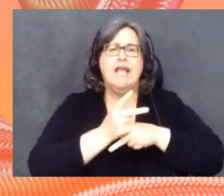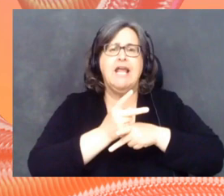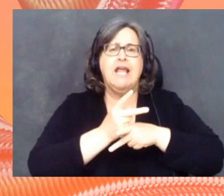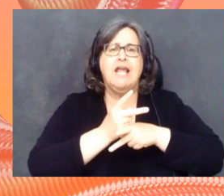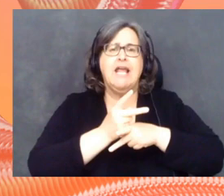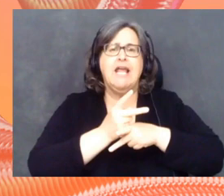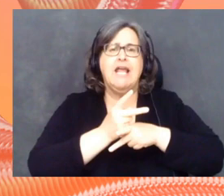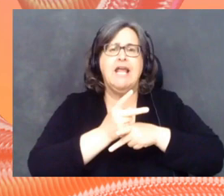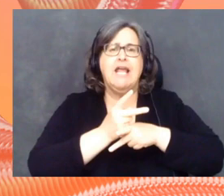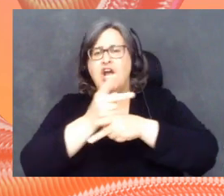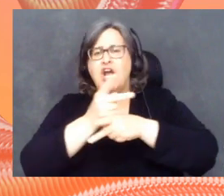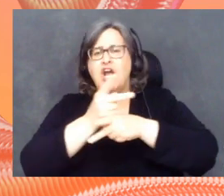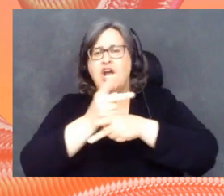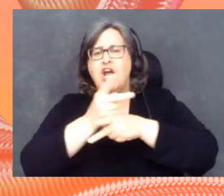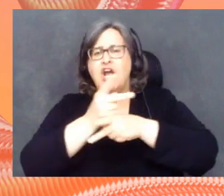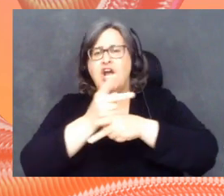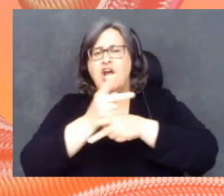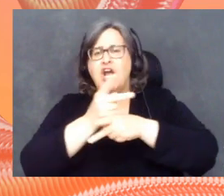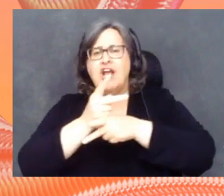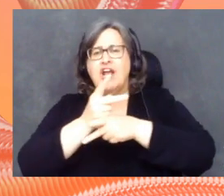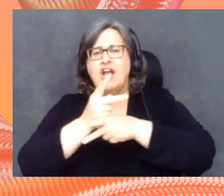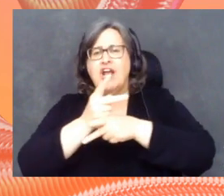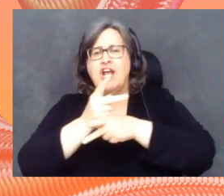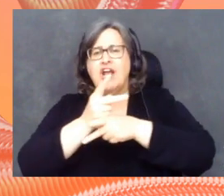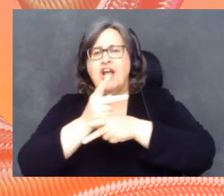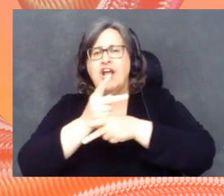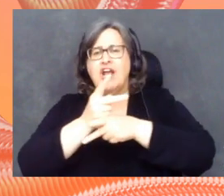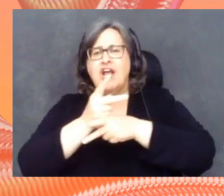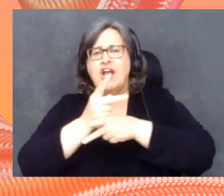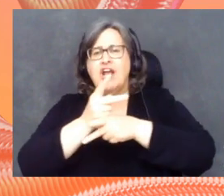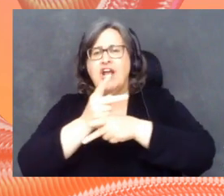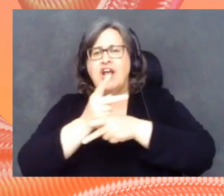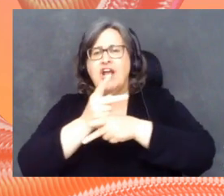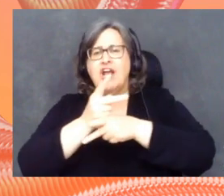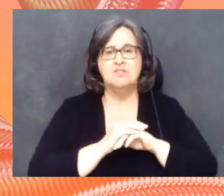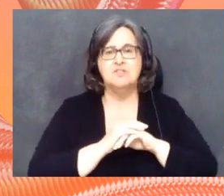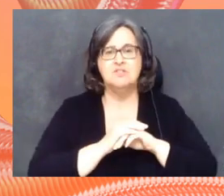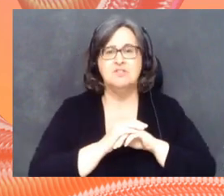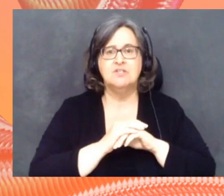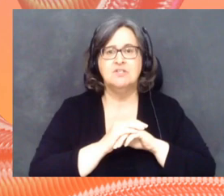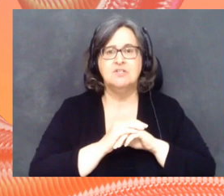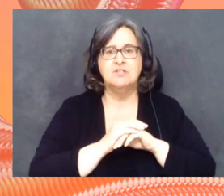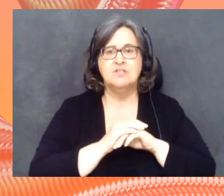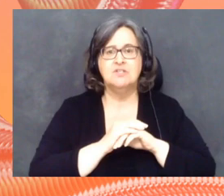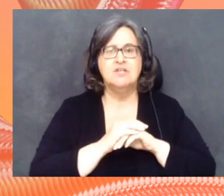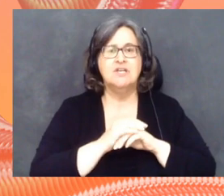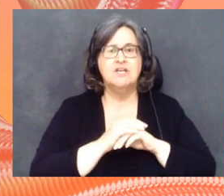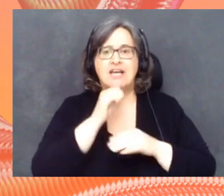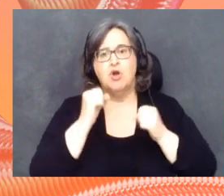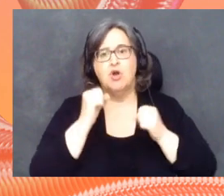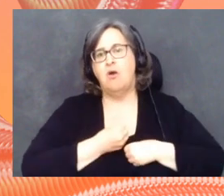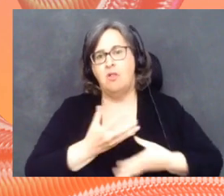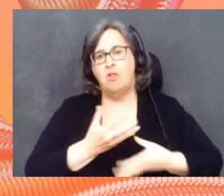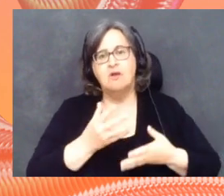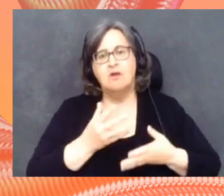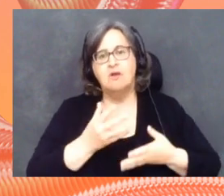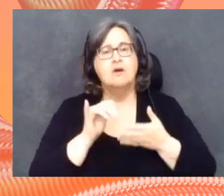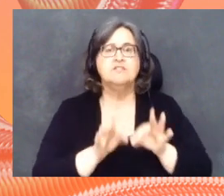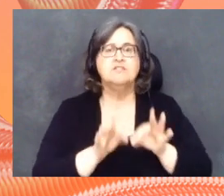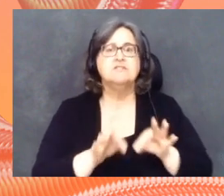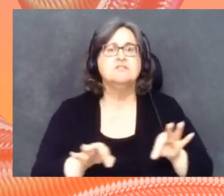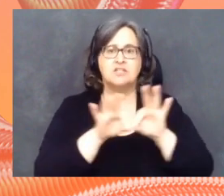which I think is essential to care, yeah, and not getting burnt out, which I think is essential to sustainable